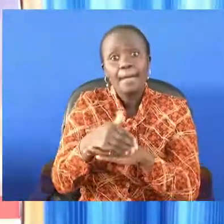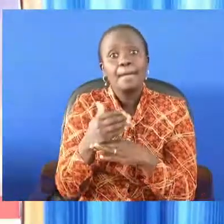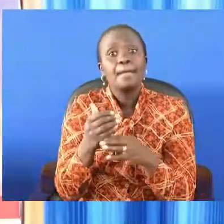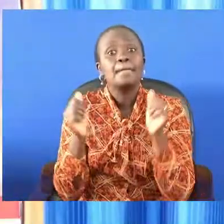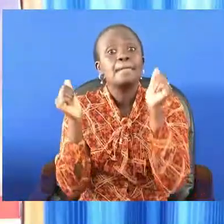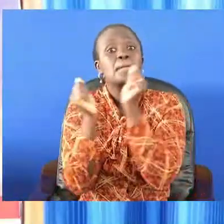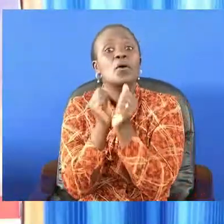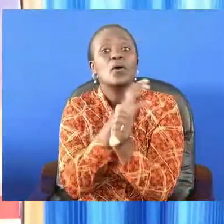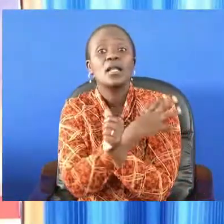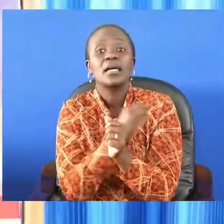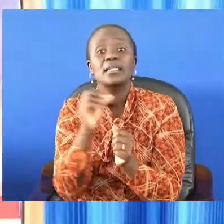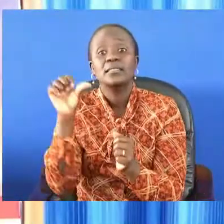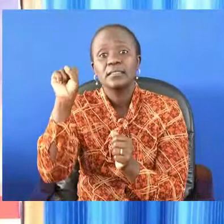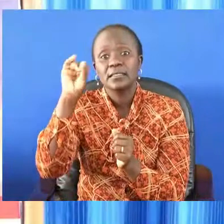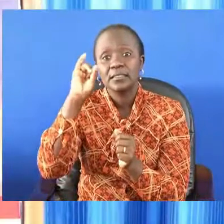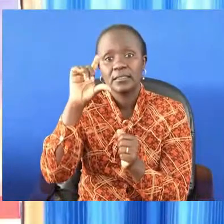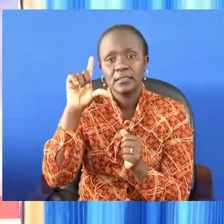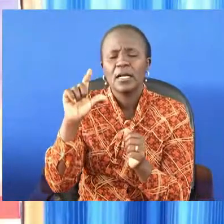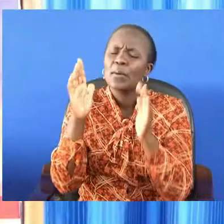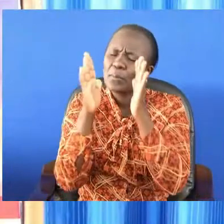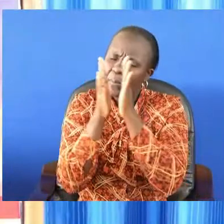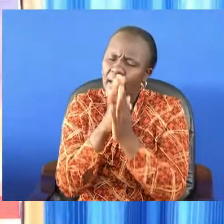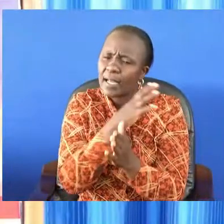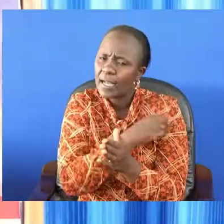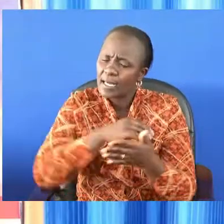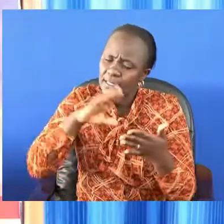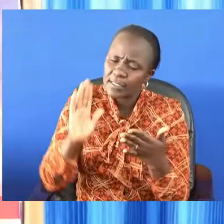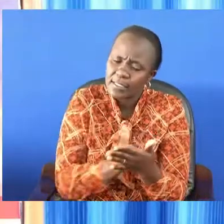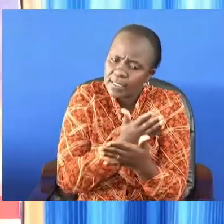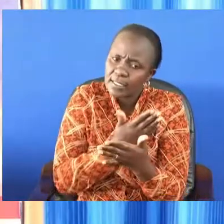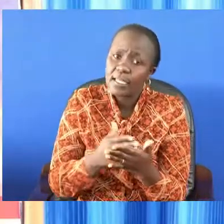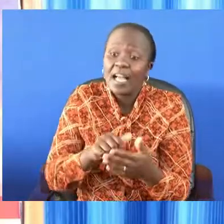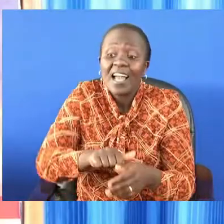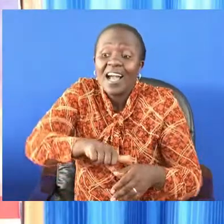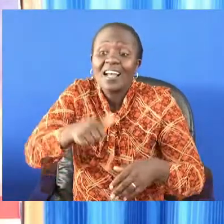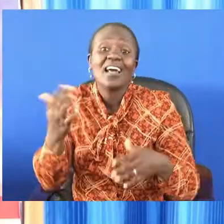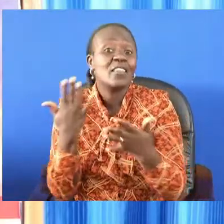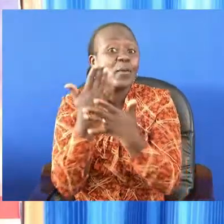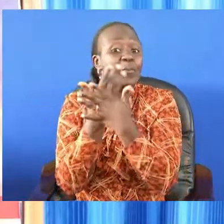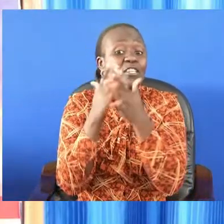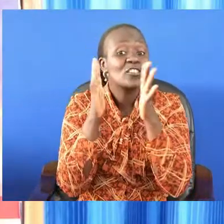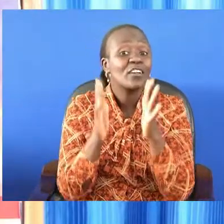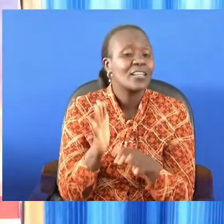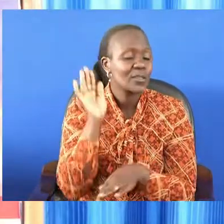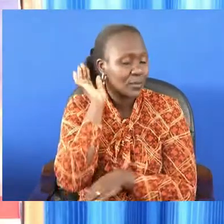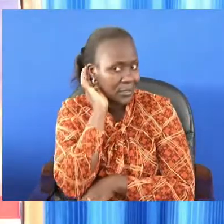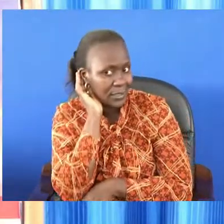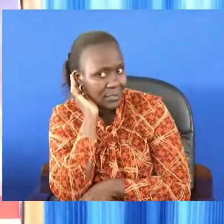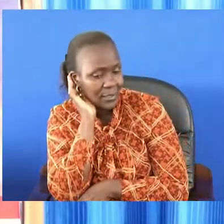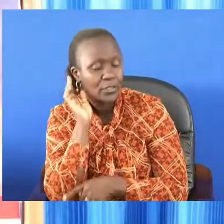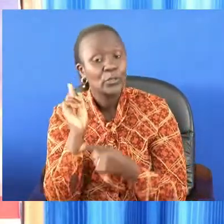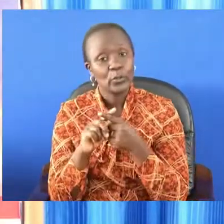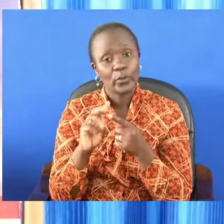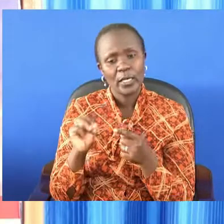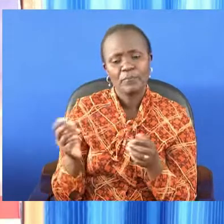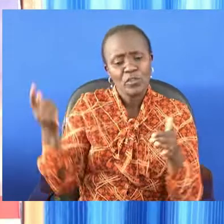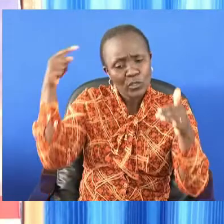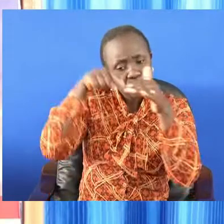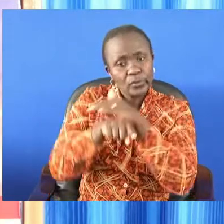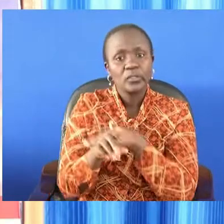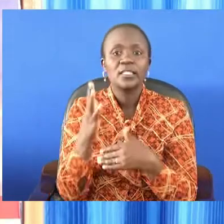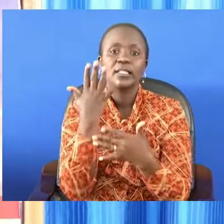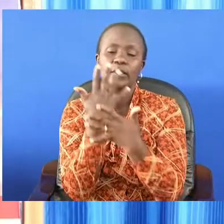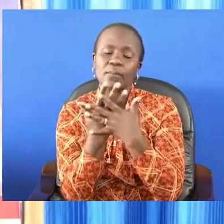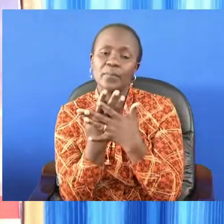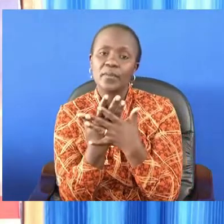and singing hymns to God. And the other prisoners were listening to them. Now they have been taken, thrown into